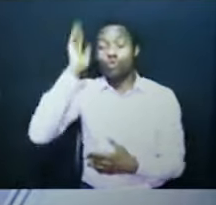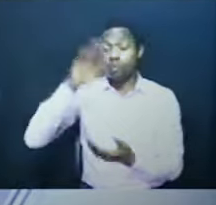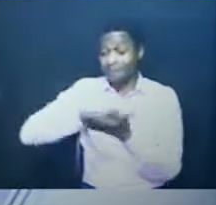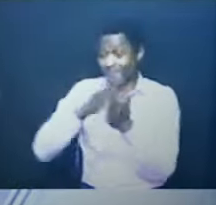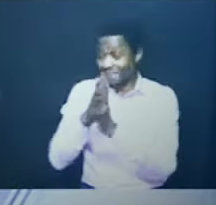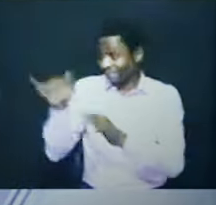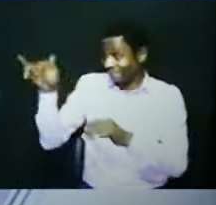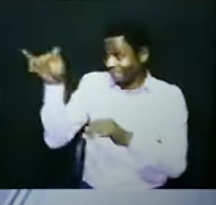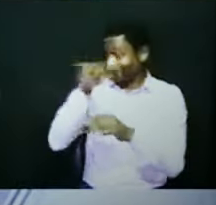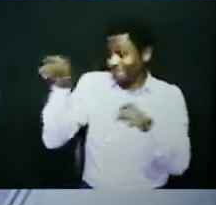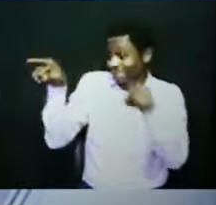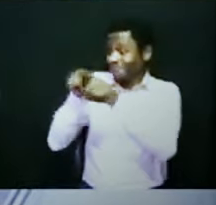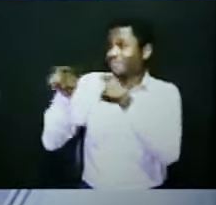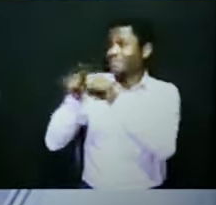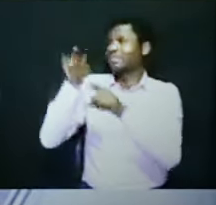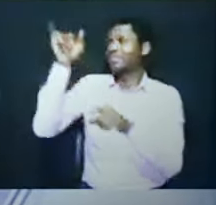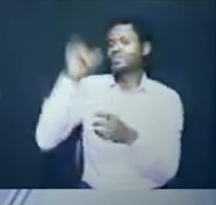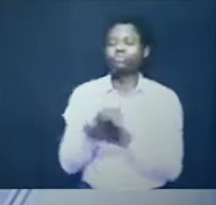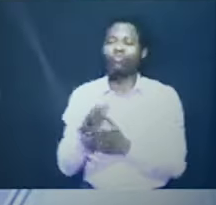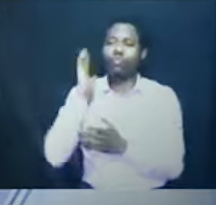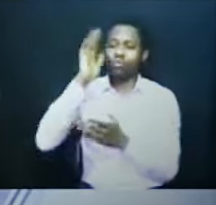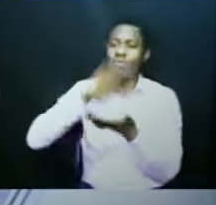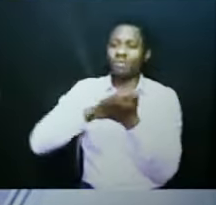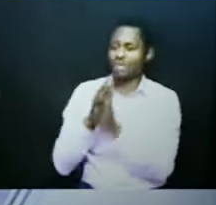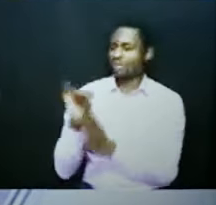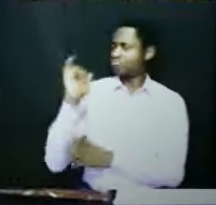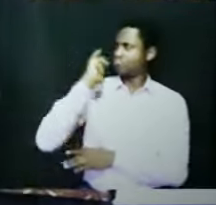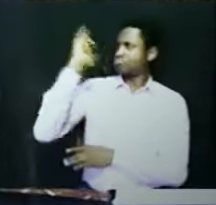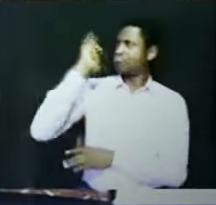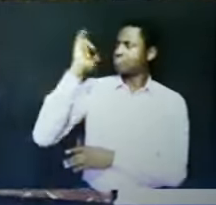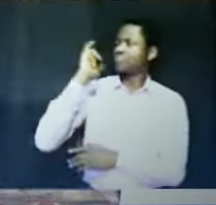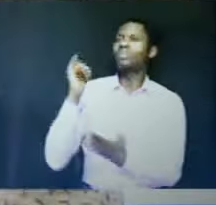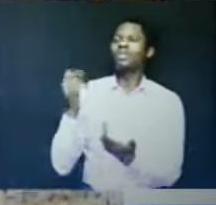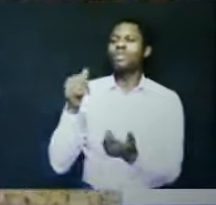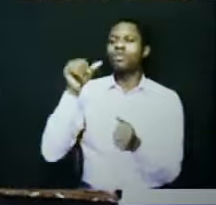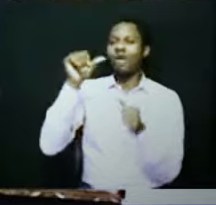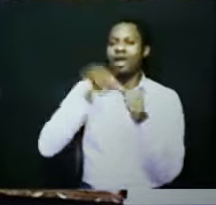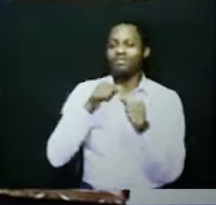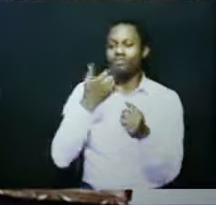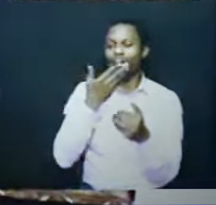We will be embodied with all every good thing.